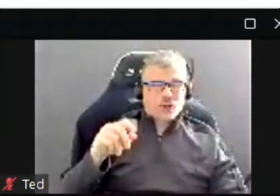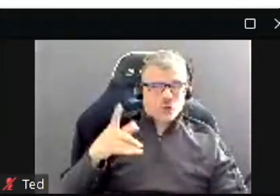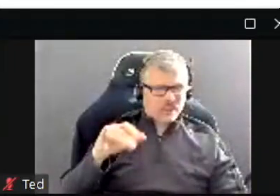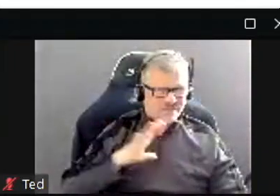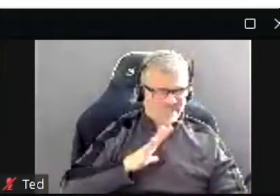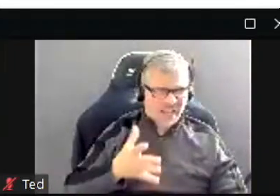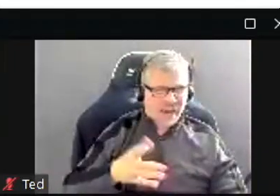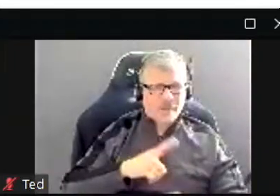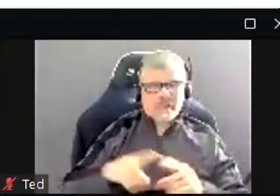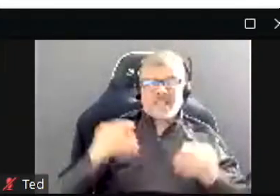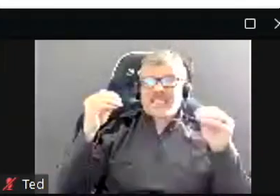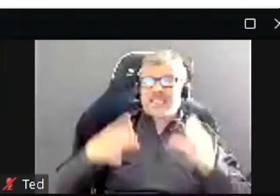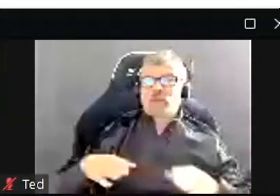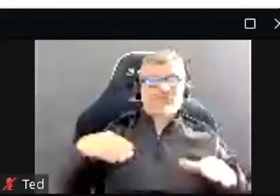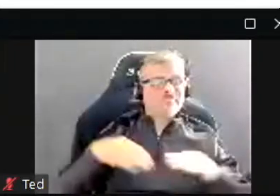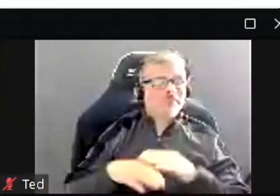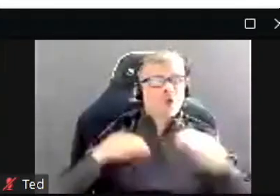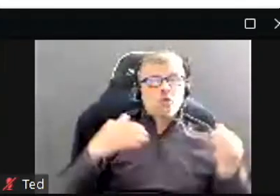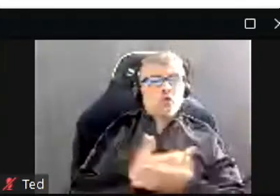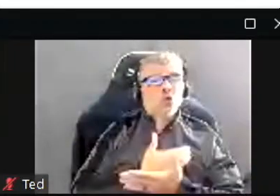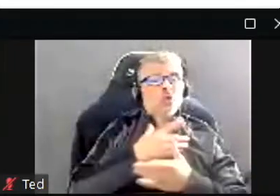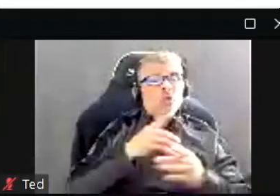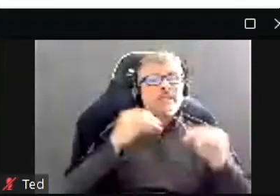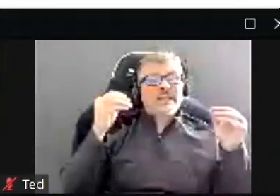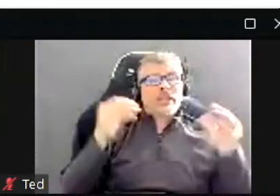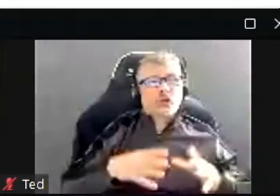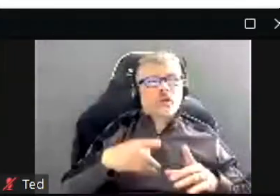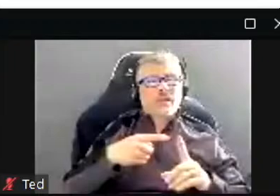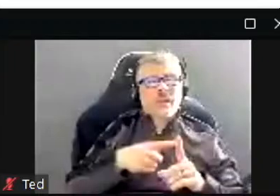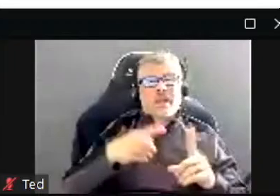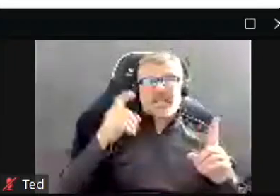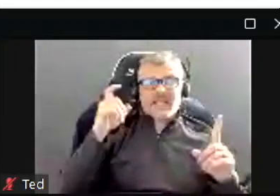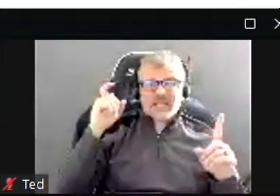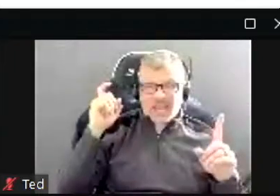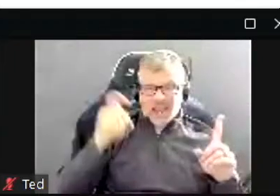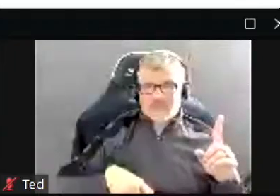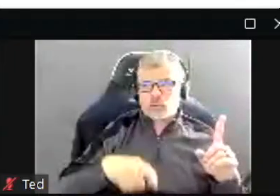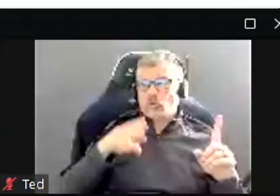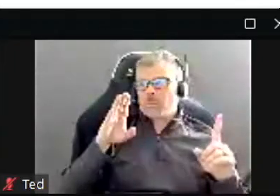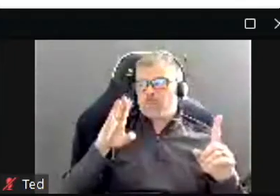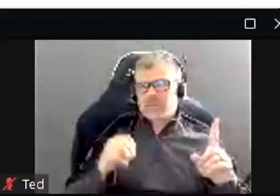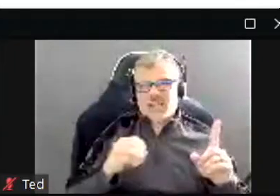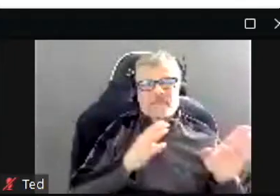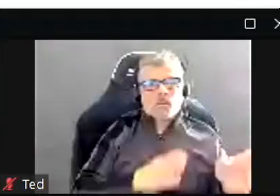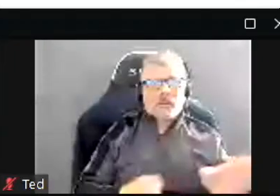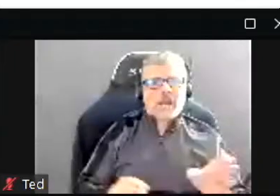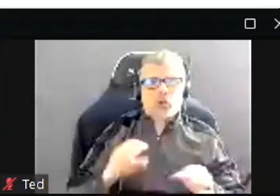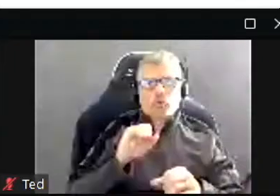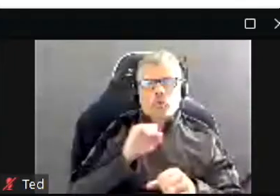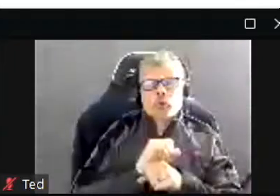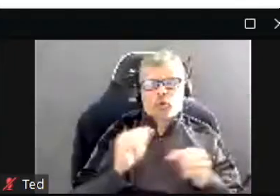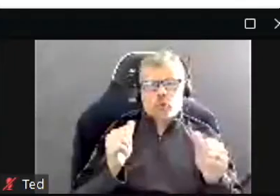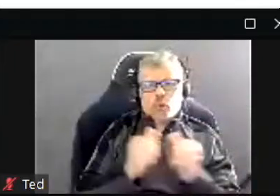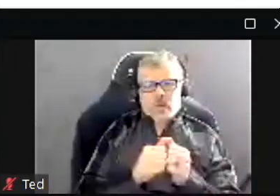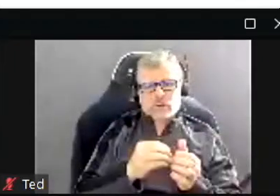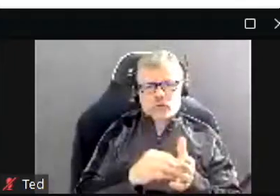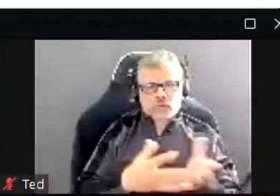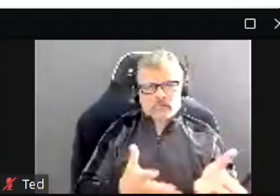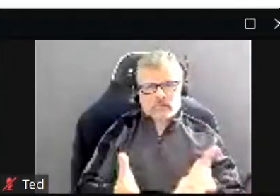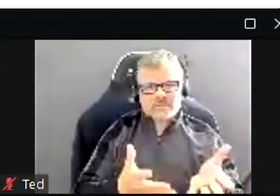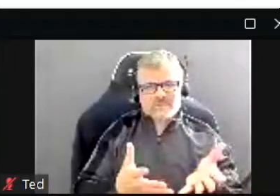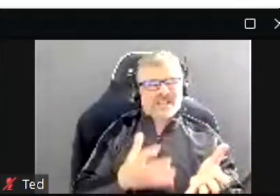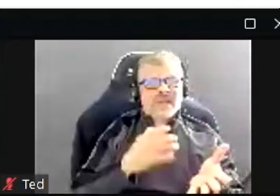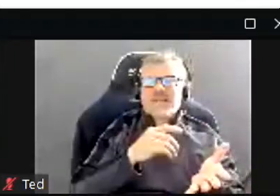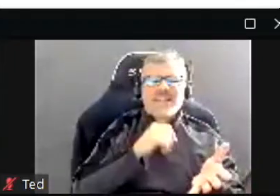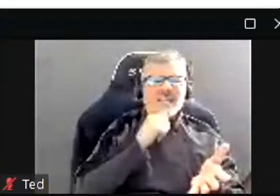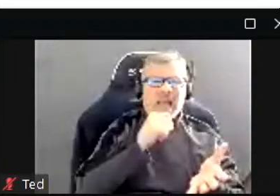into these doors for the first time, like Leslie said, they need to be able to be prepared to work with the students in front of them, not to learn on the job